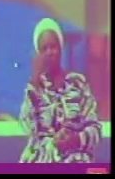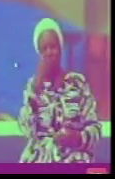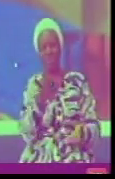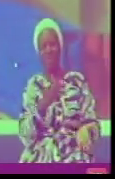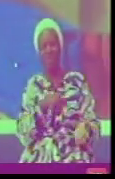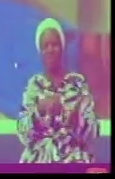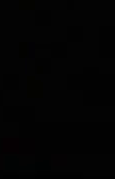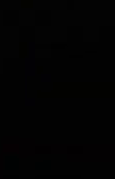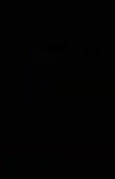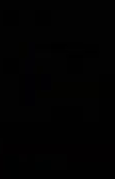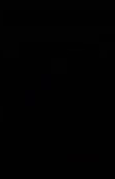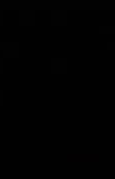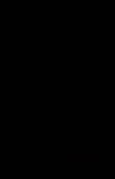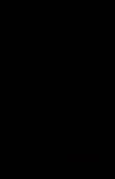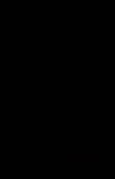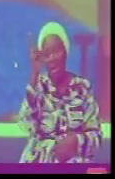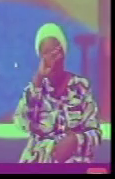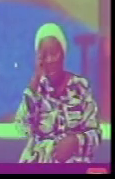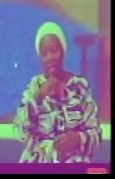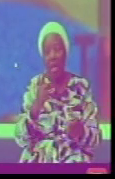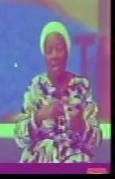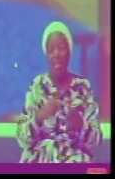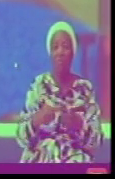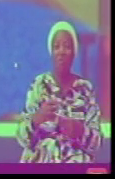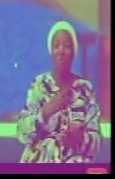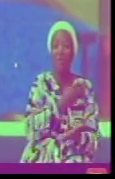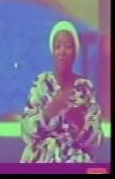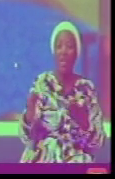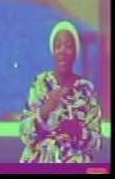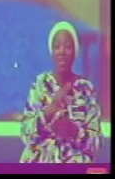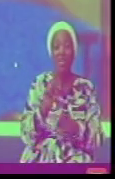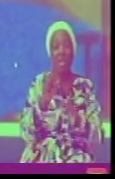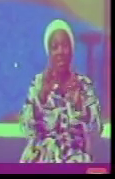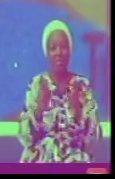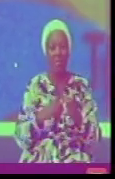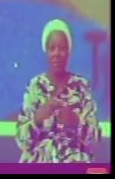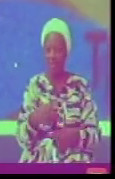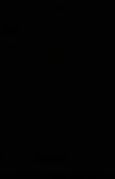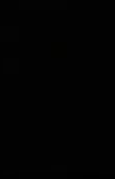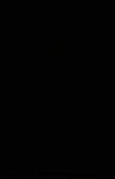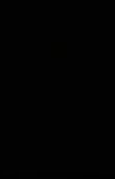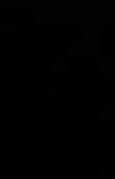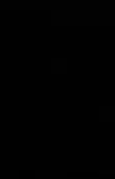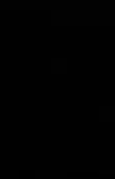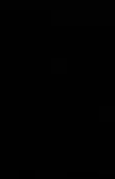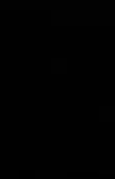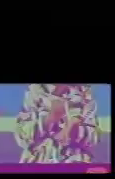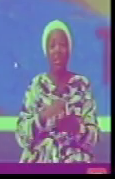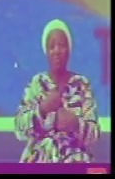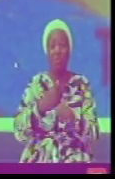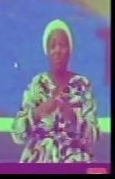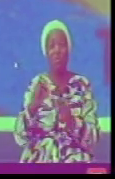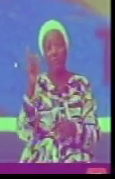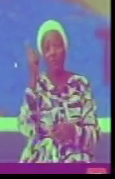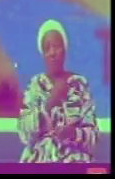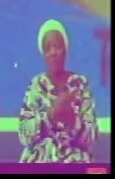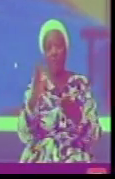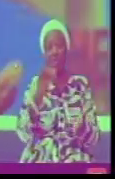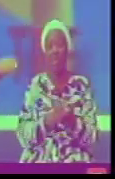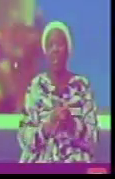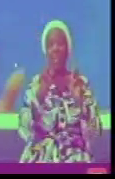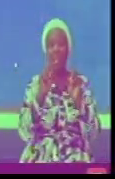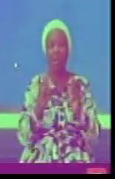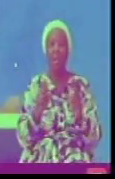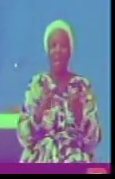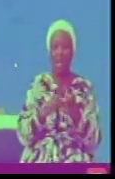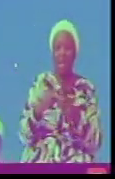are the devil. And we say, why is this? If we're careless and we fail an exam, it's the fault of so-and-so.